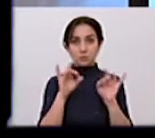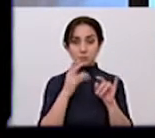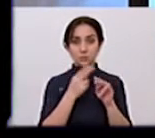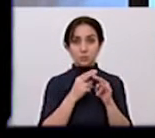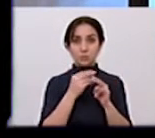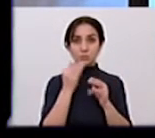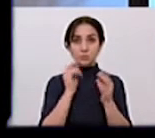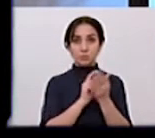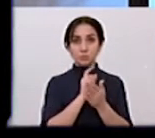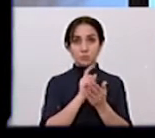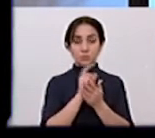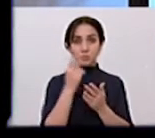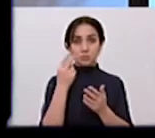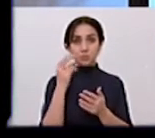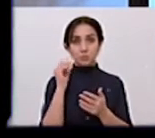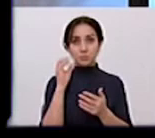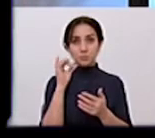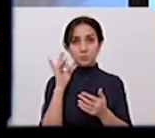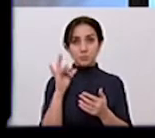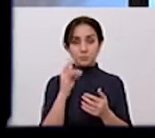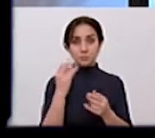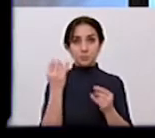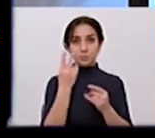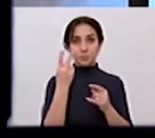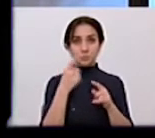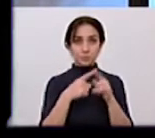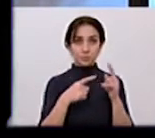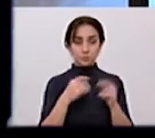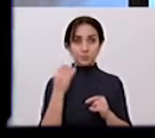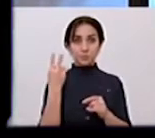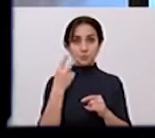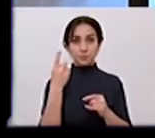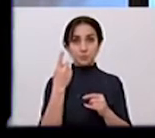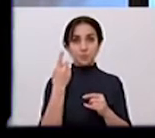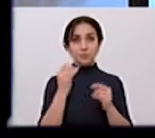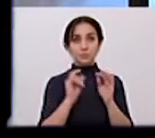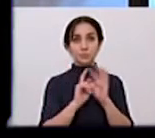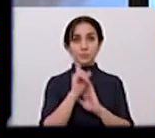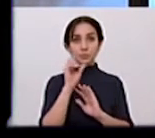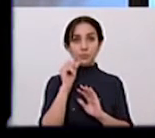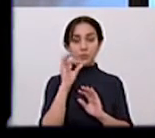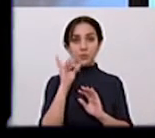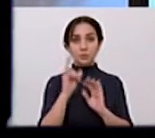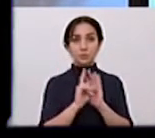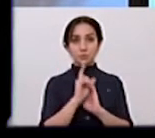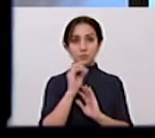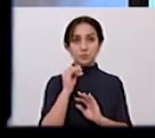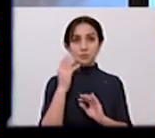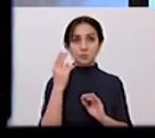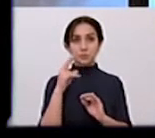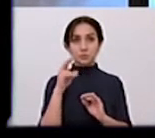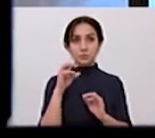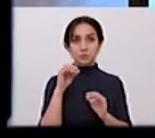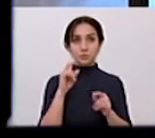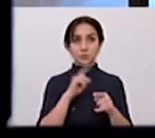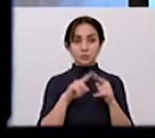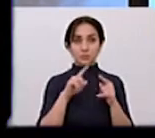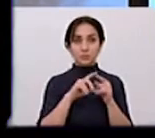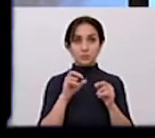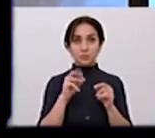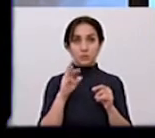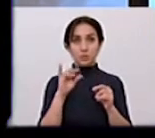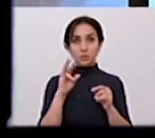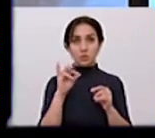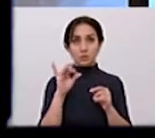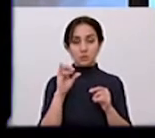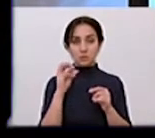gapirganda albatta mana shu 20-asrning ikkinchi yarmi 21-asr boshlarida jadal demak